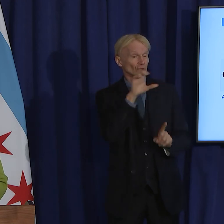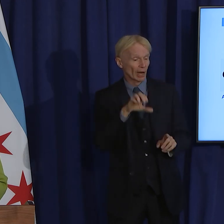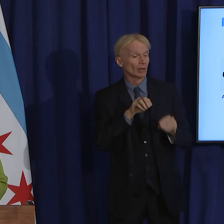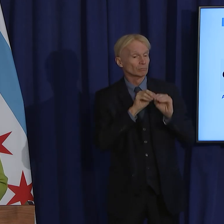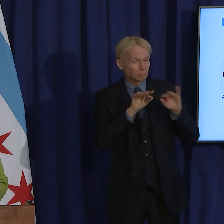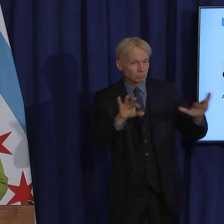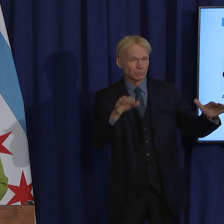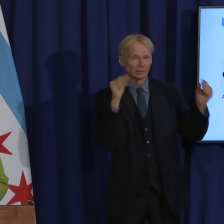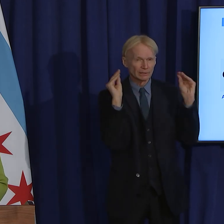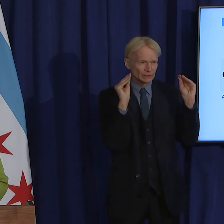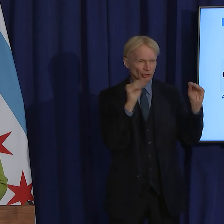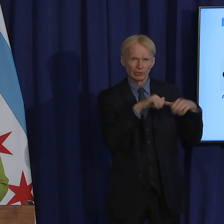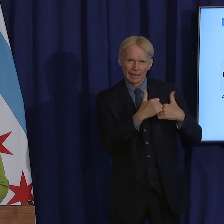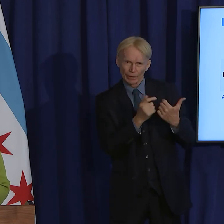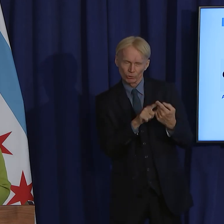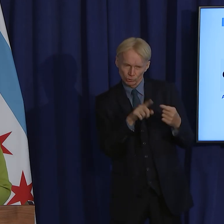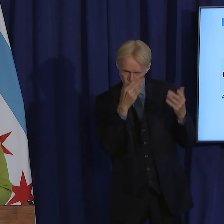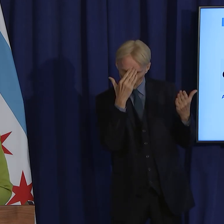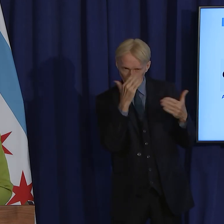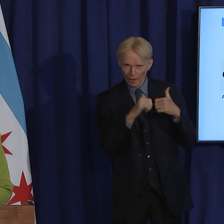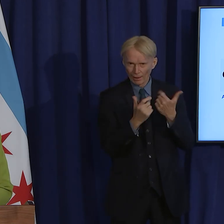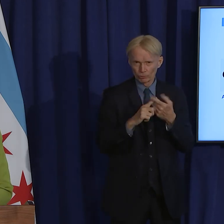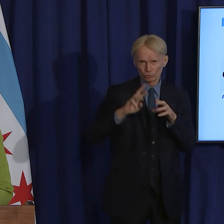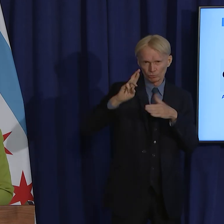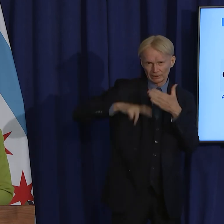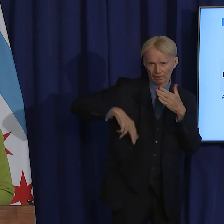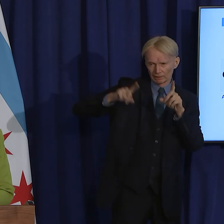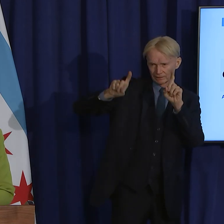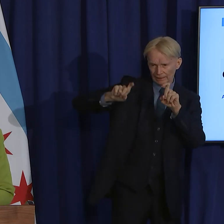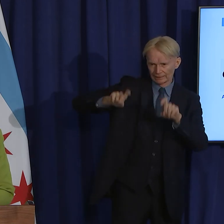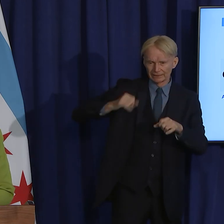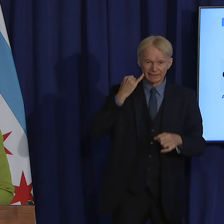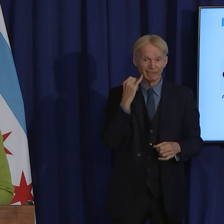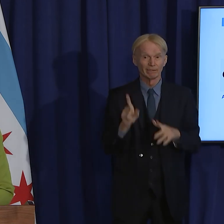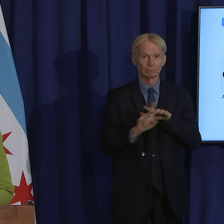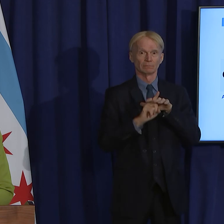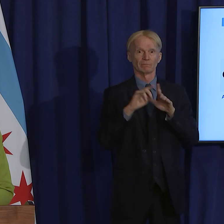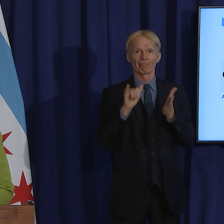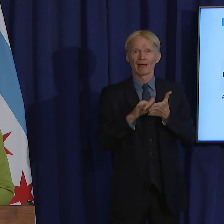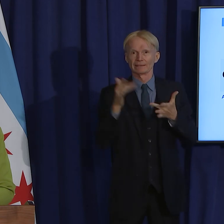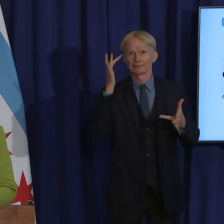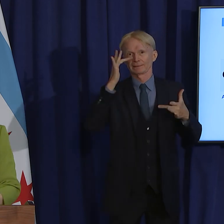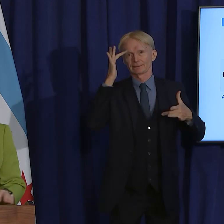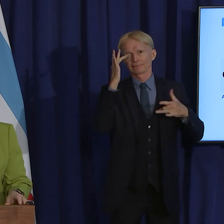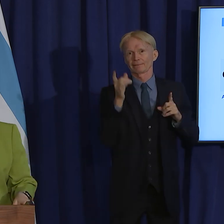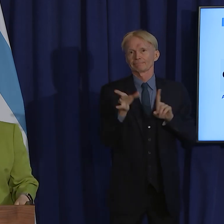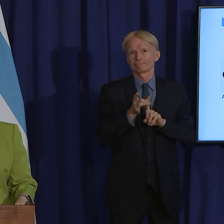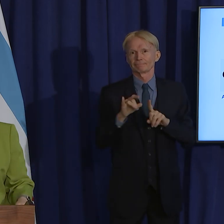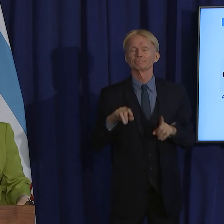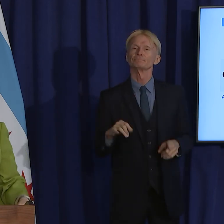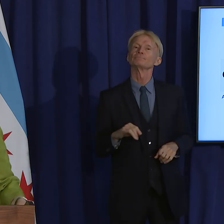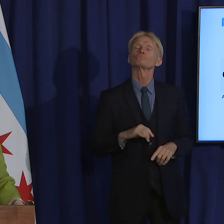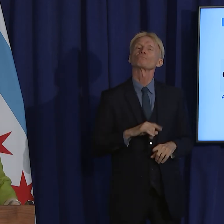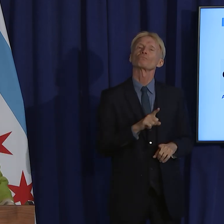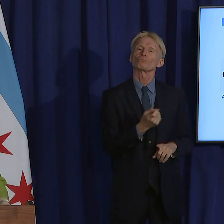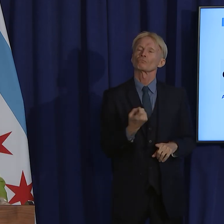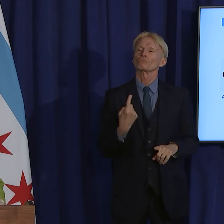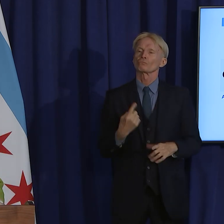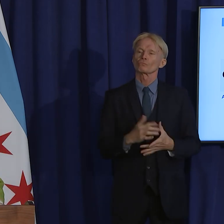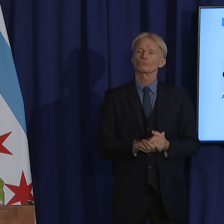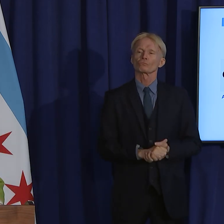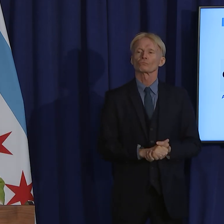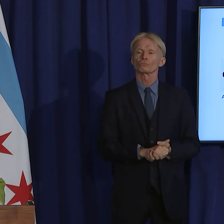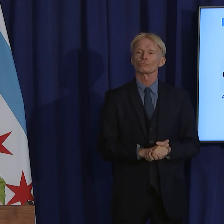test for and what to look for in case people are coming in with these symptoms. And off topic, what would Biden's lead